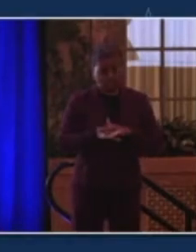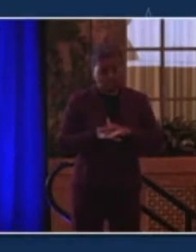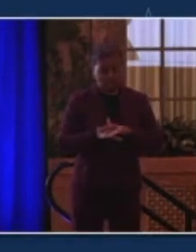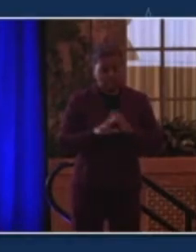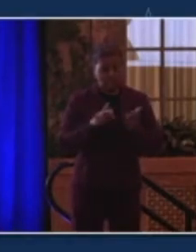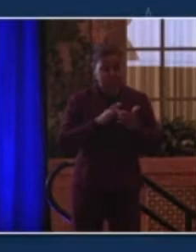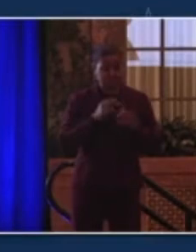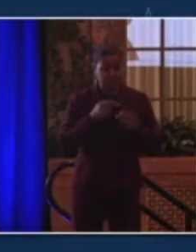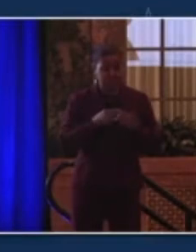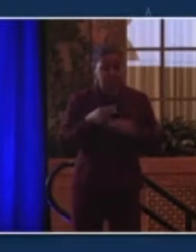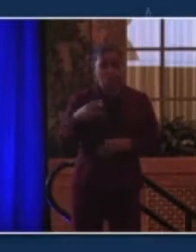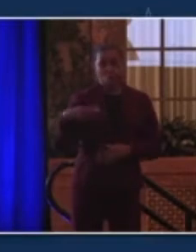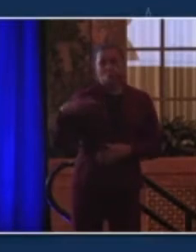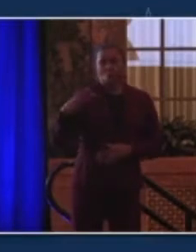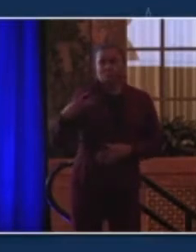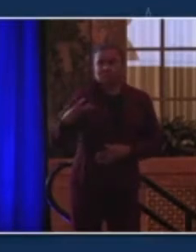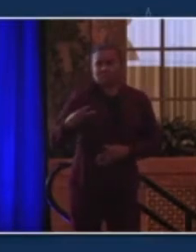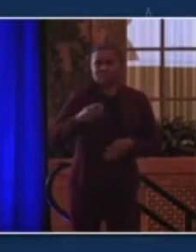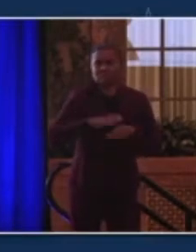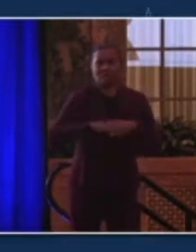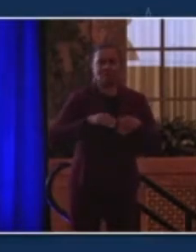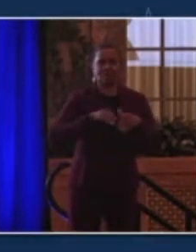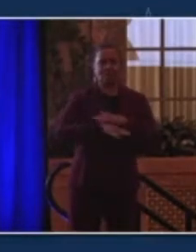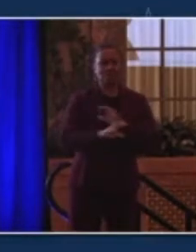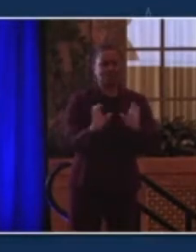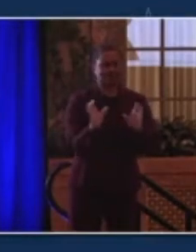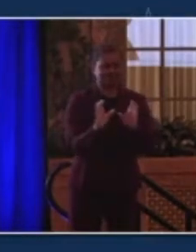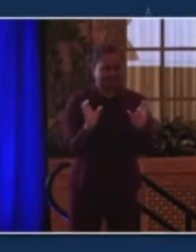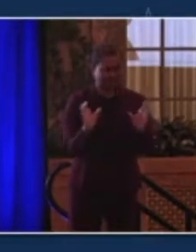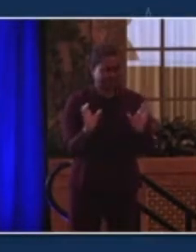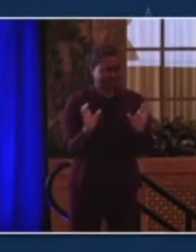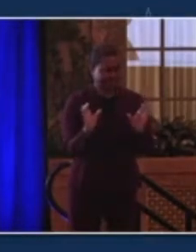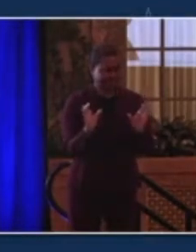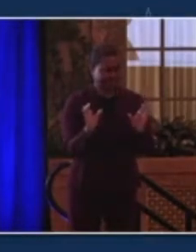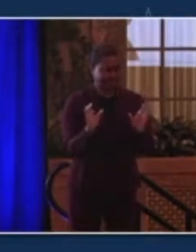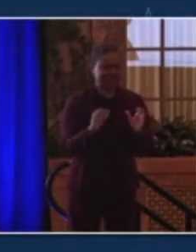middle name is Washington. It's on her birth certificate.